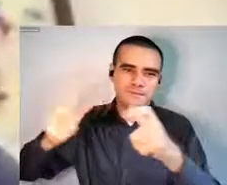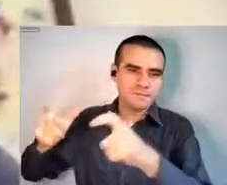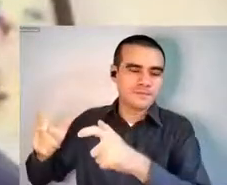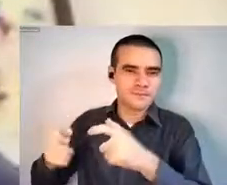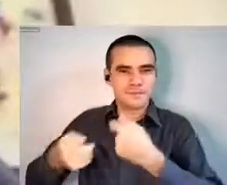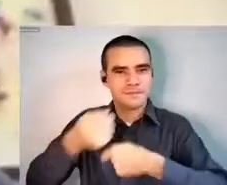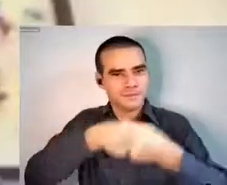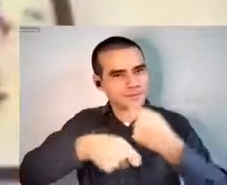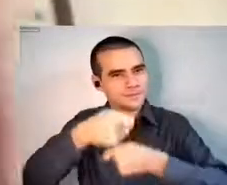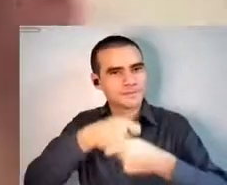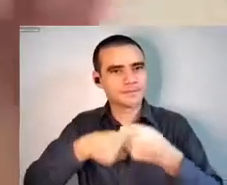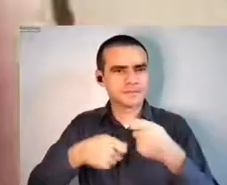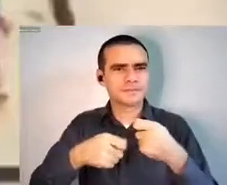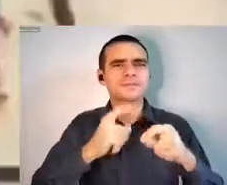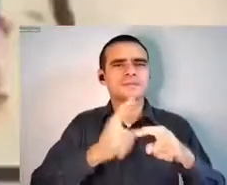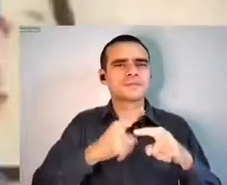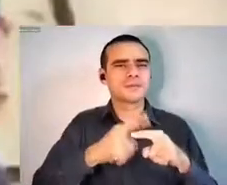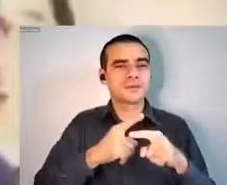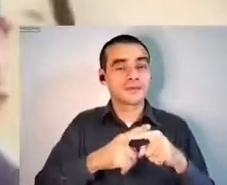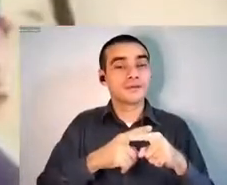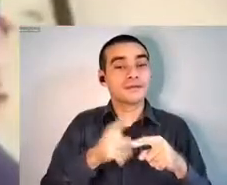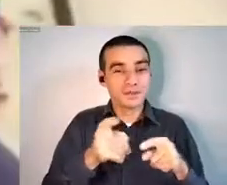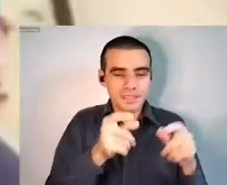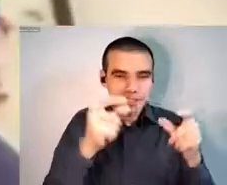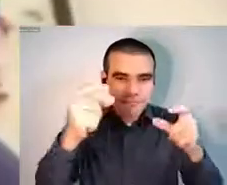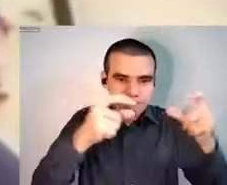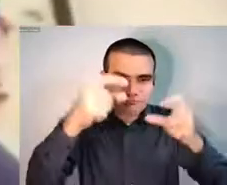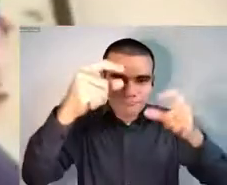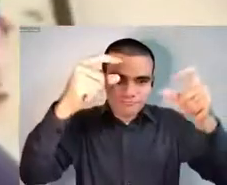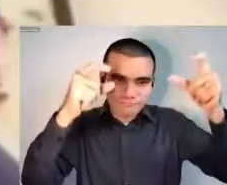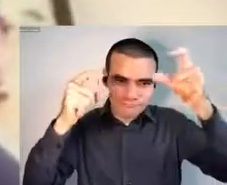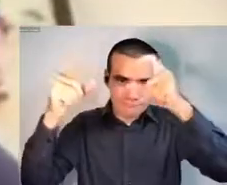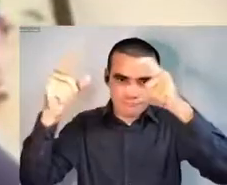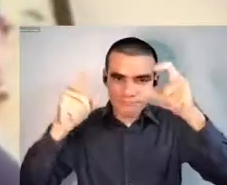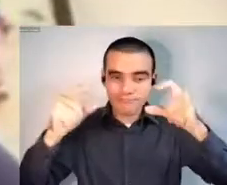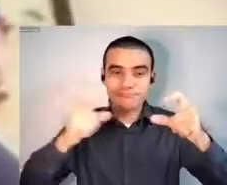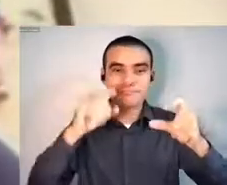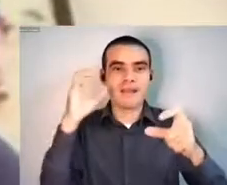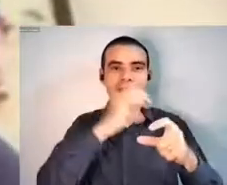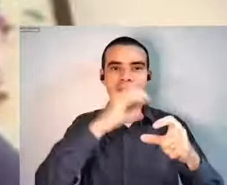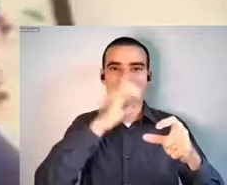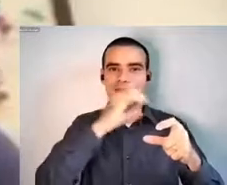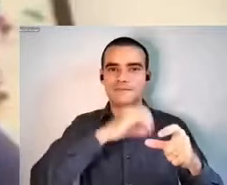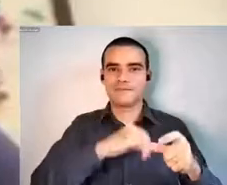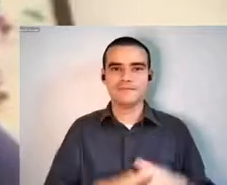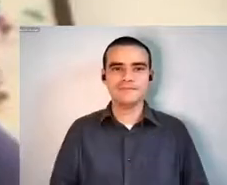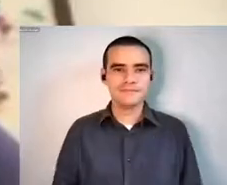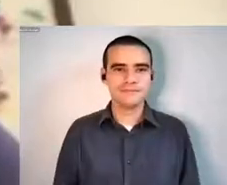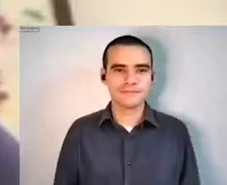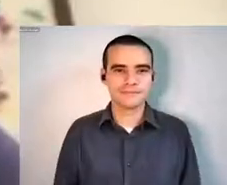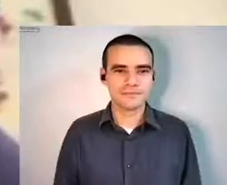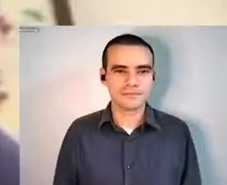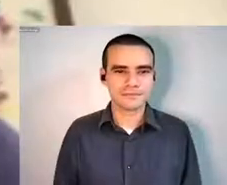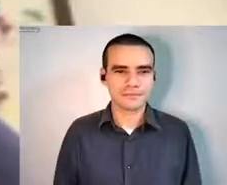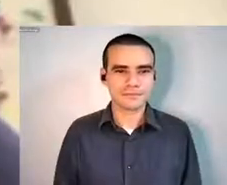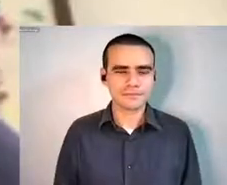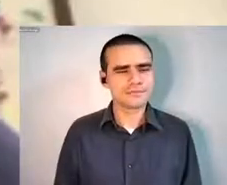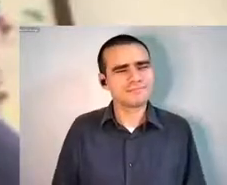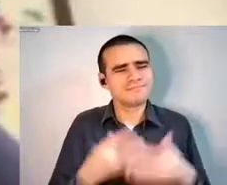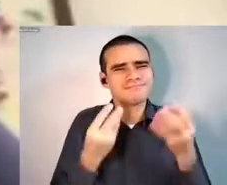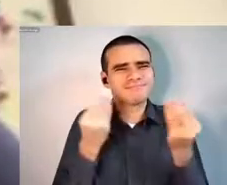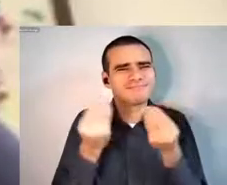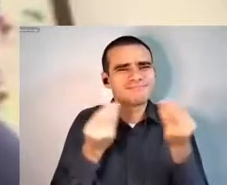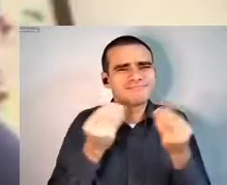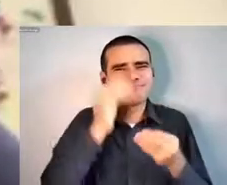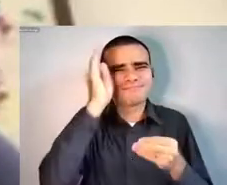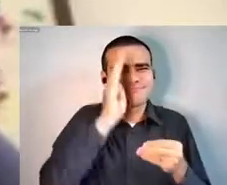places and many economic developments in different places. Because when you already have all the pieces to put together, you move forward